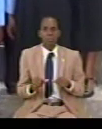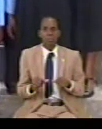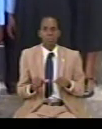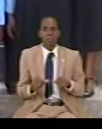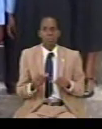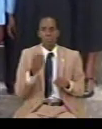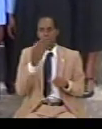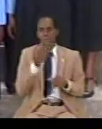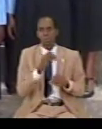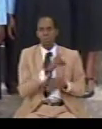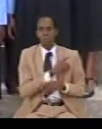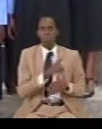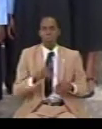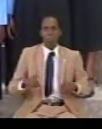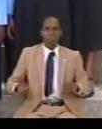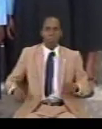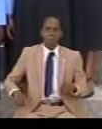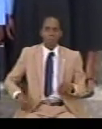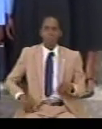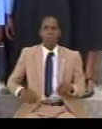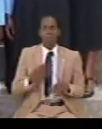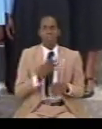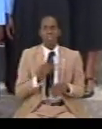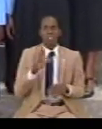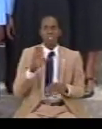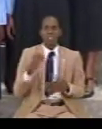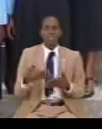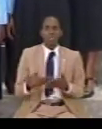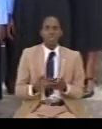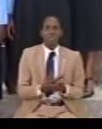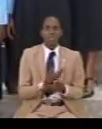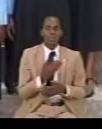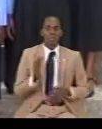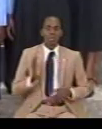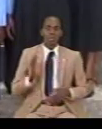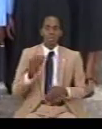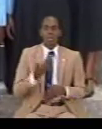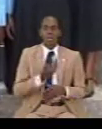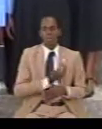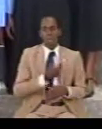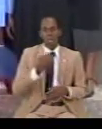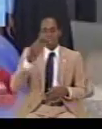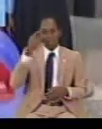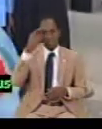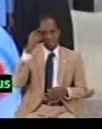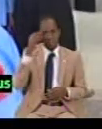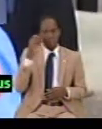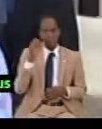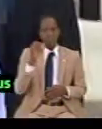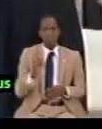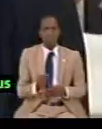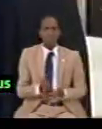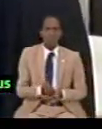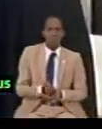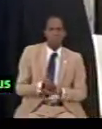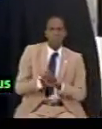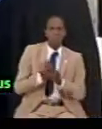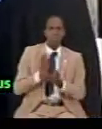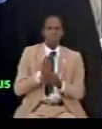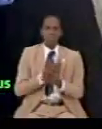Speak, O Lord, and renew our minds. Help